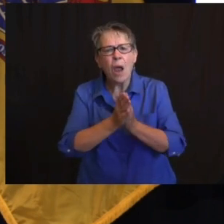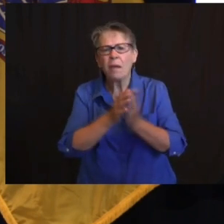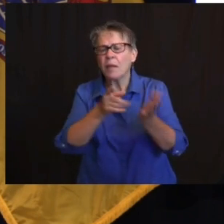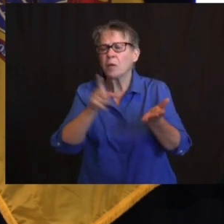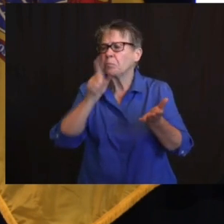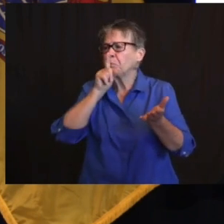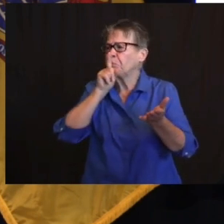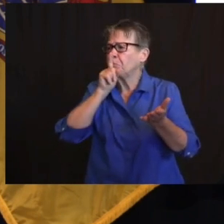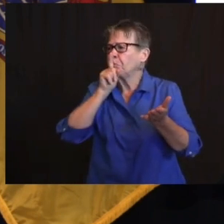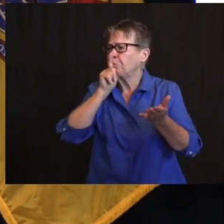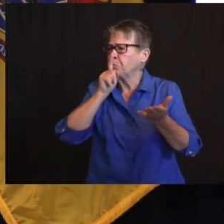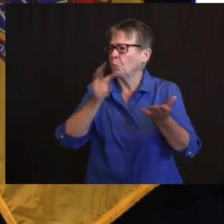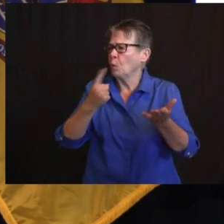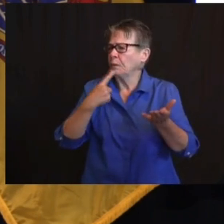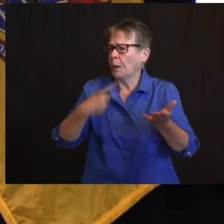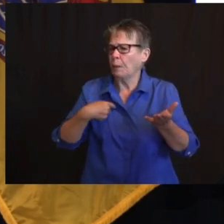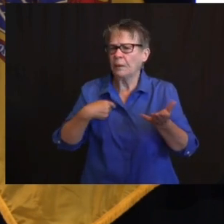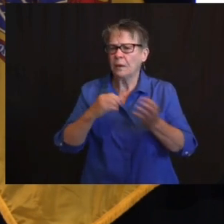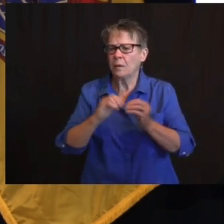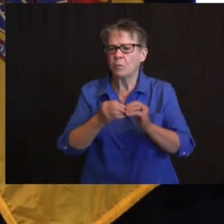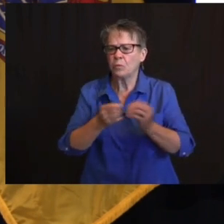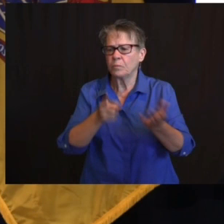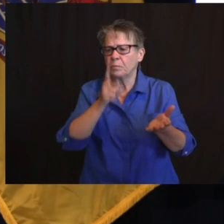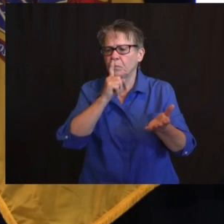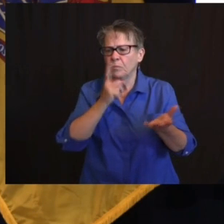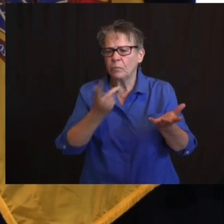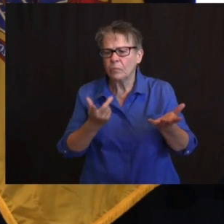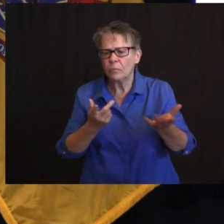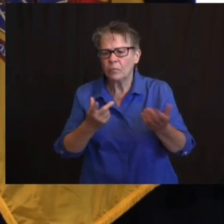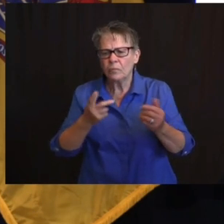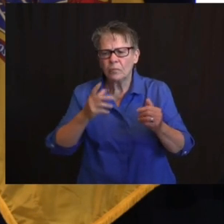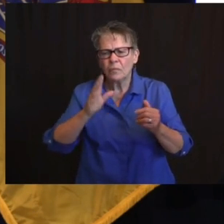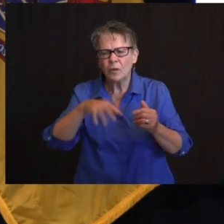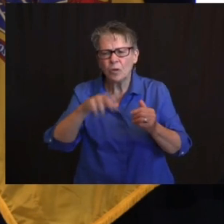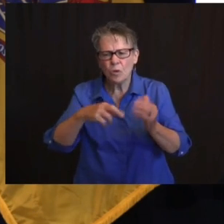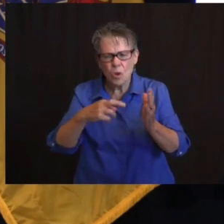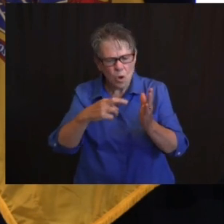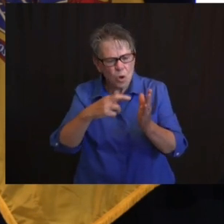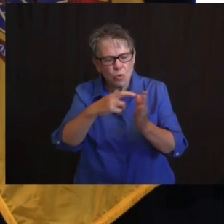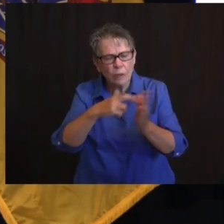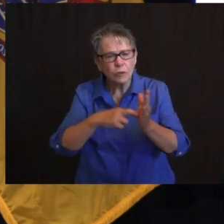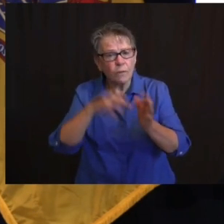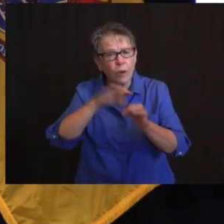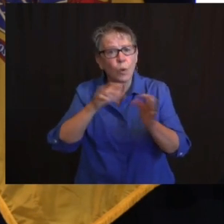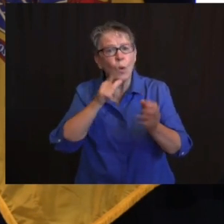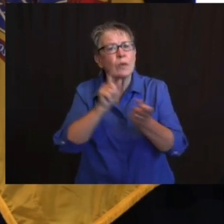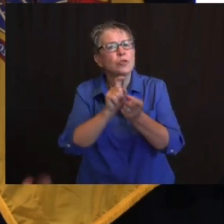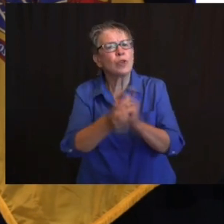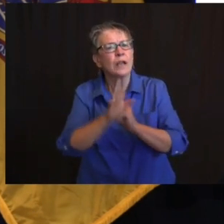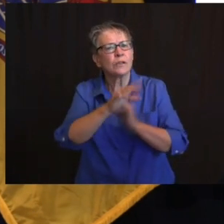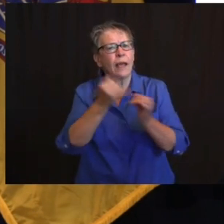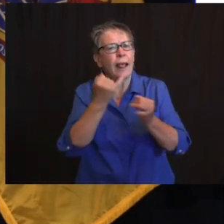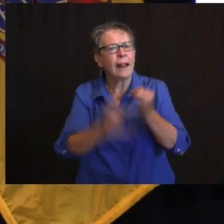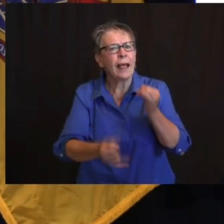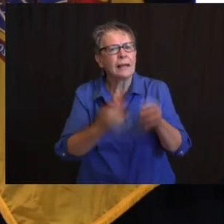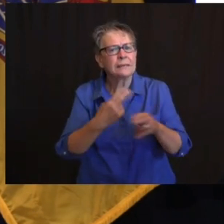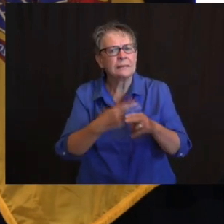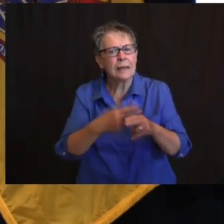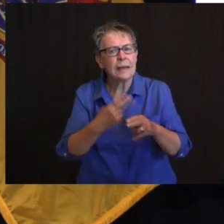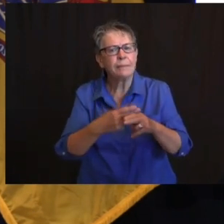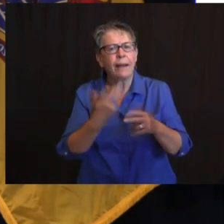Sorry, registered voters who have had a name change since last year? Yeah, in case someone gets married or they have a name change for whatever other